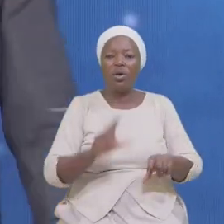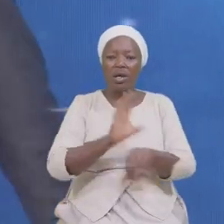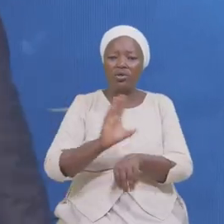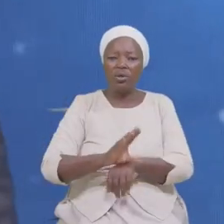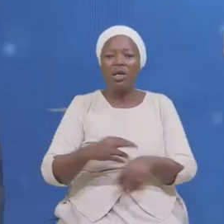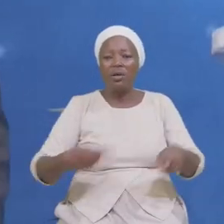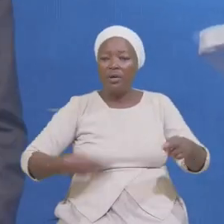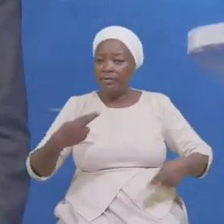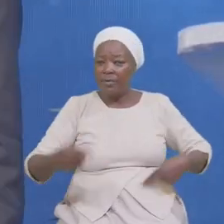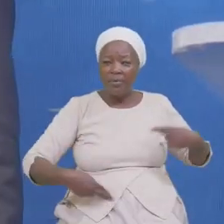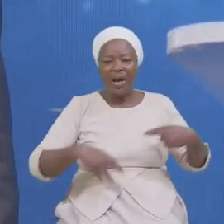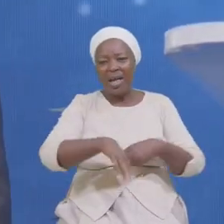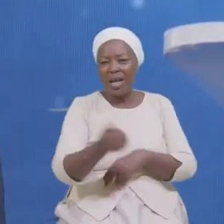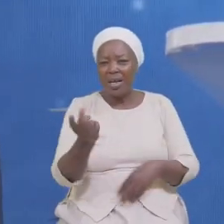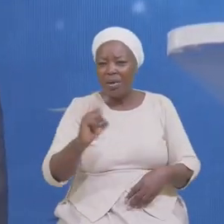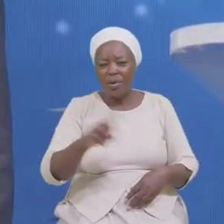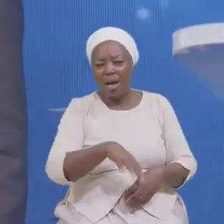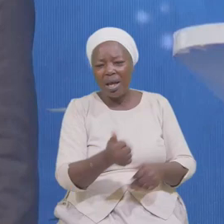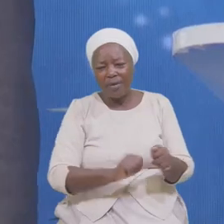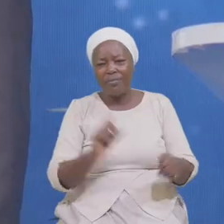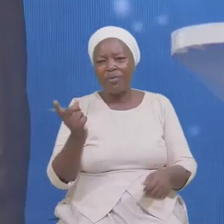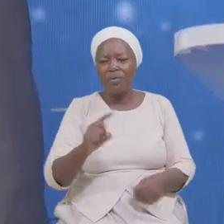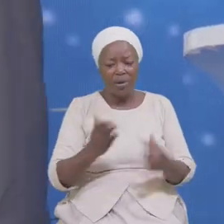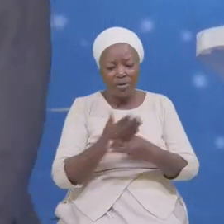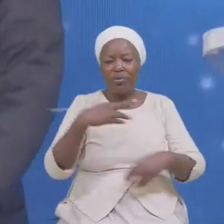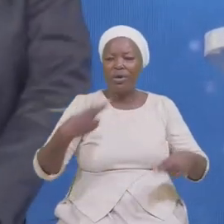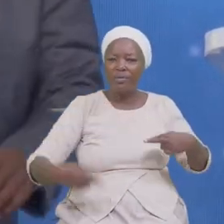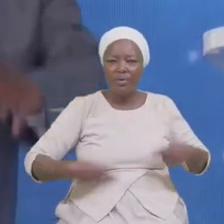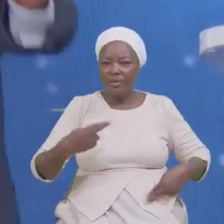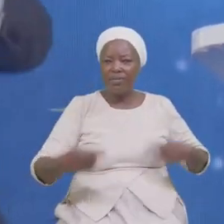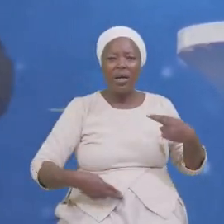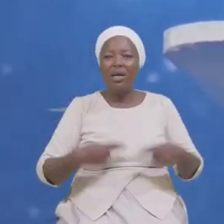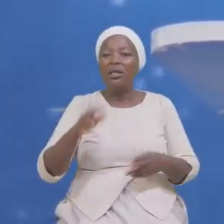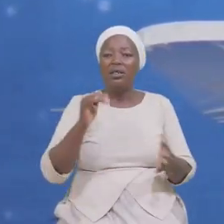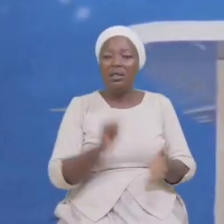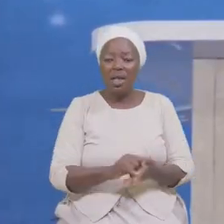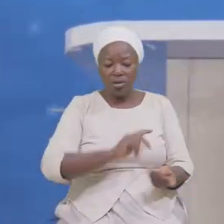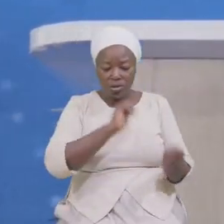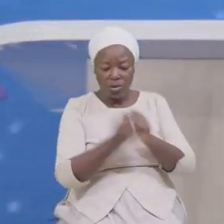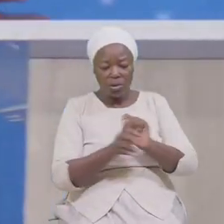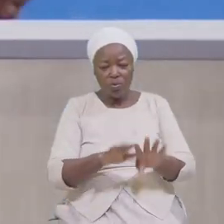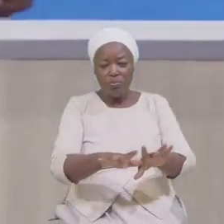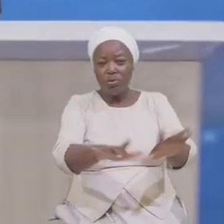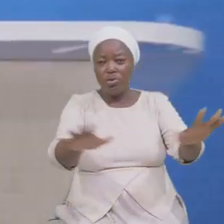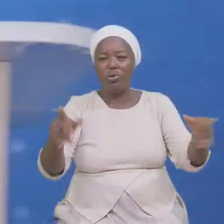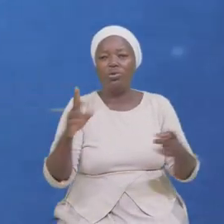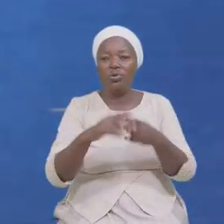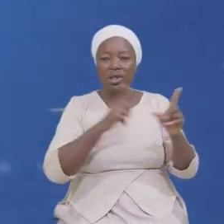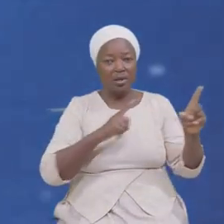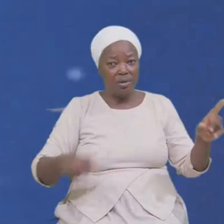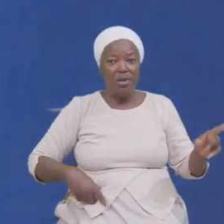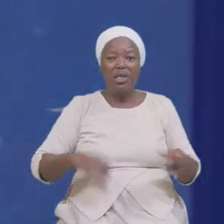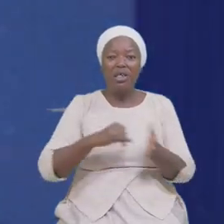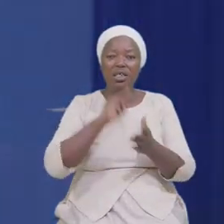revival anywhere, everywhere. True revival that turns multitudes unto the Lord. It's only in Christ,